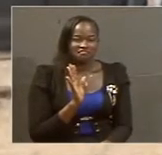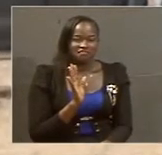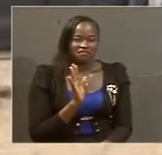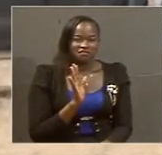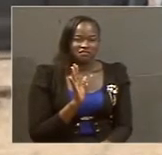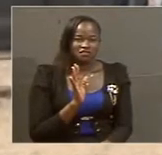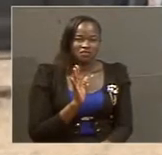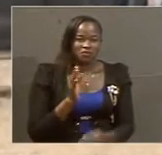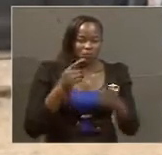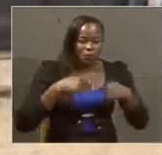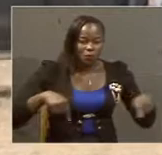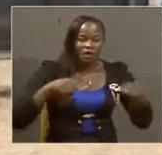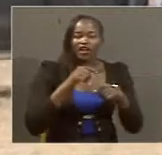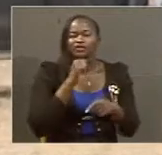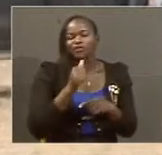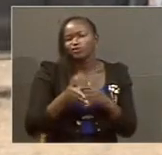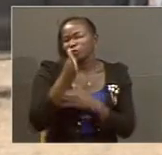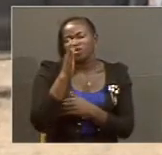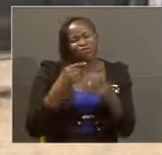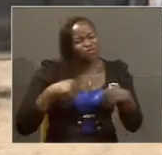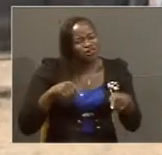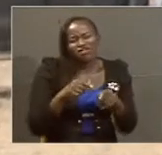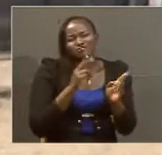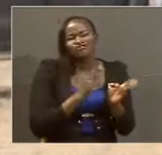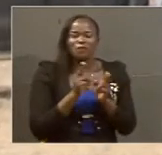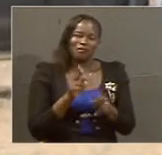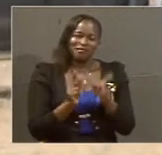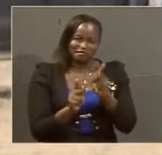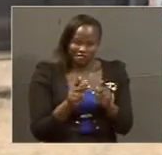We are not Asuban, we are just ordinary